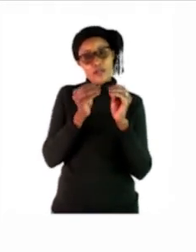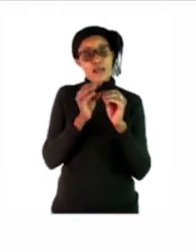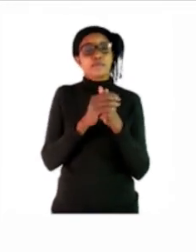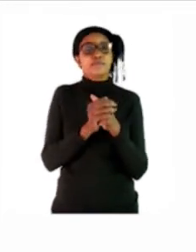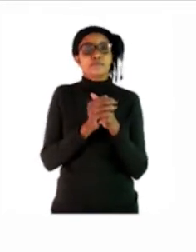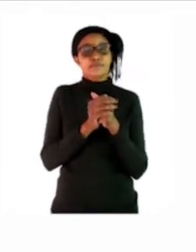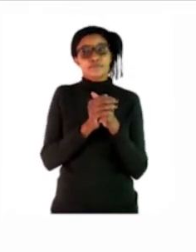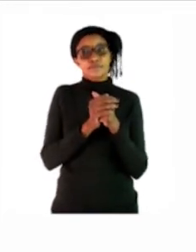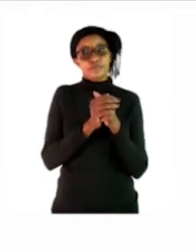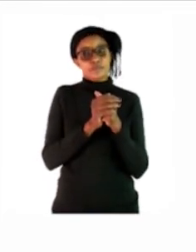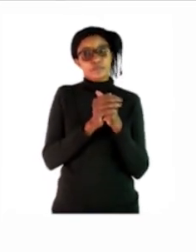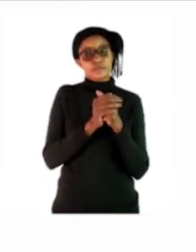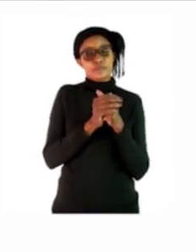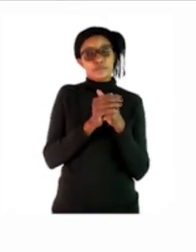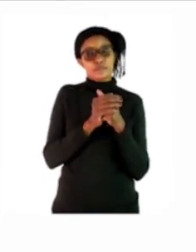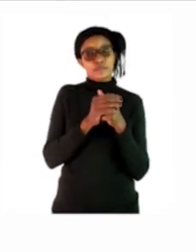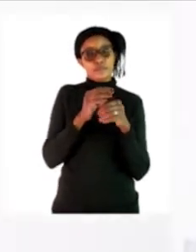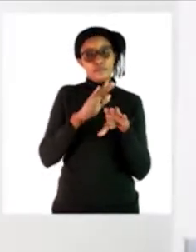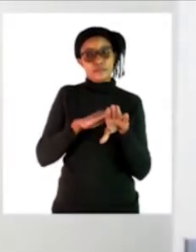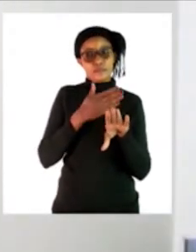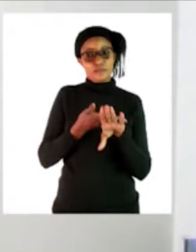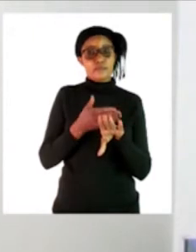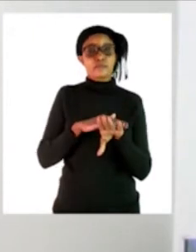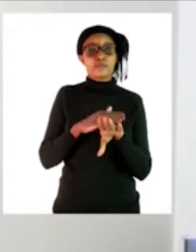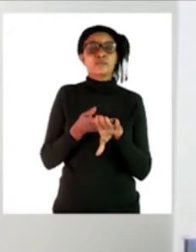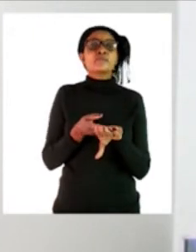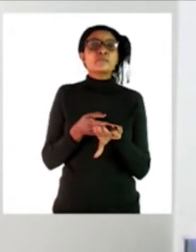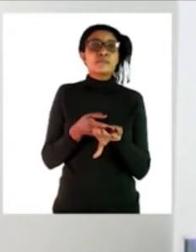Doubles, let's quickly go to the board.